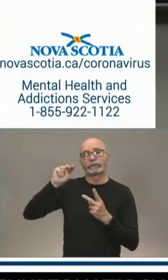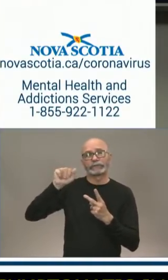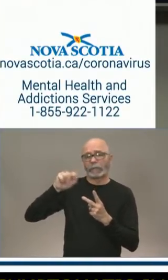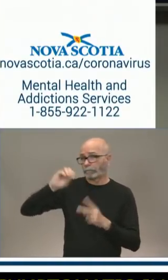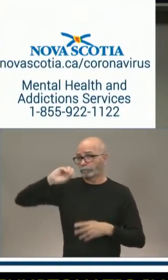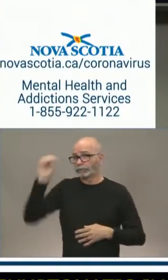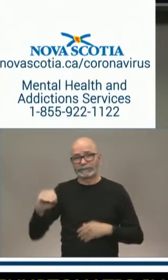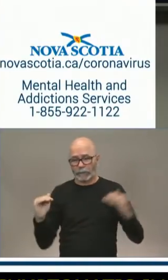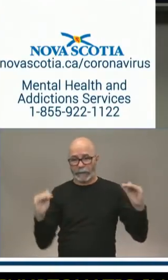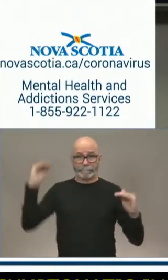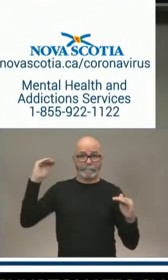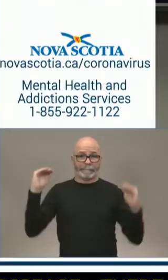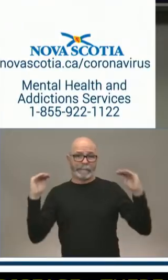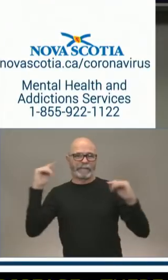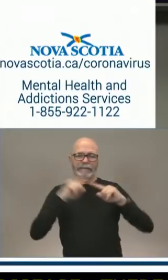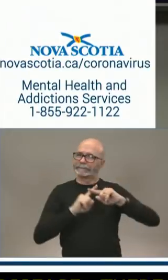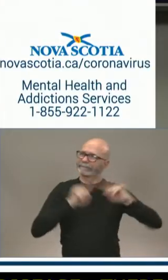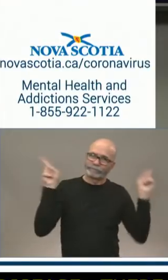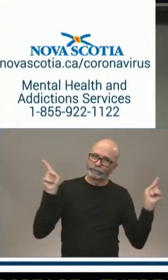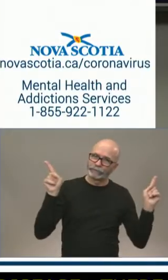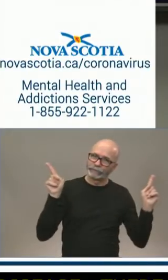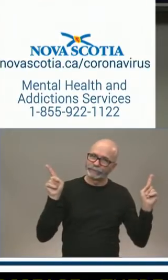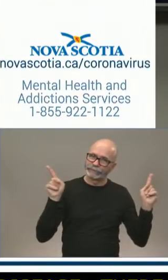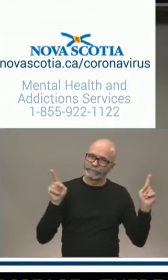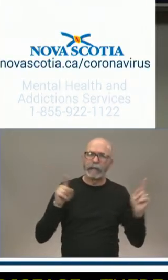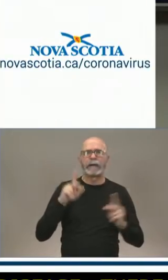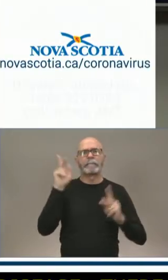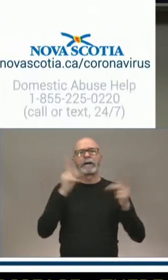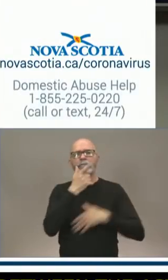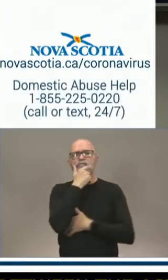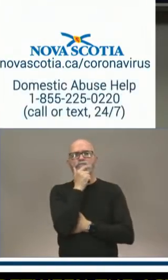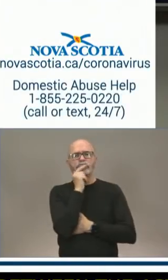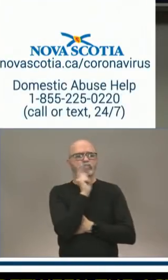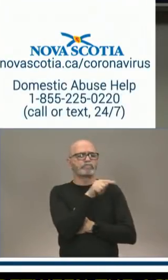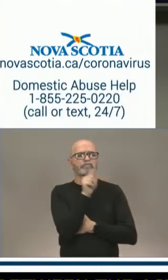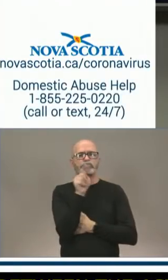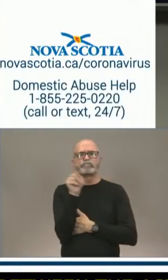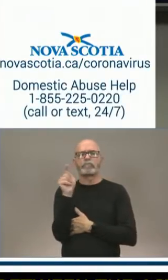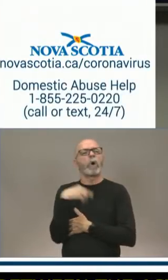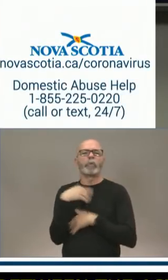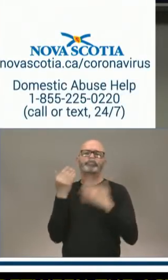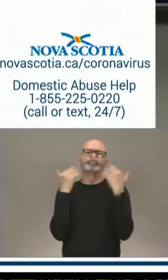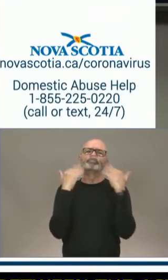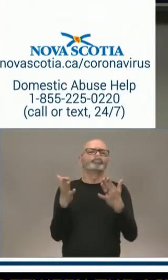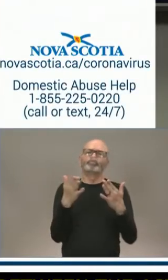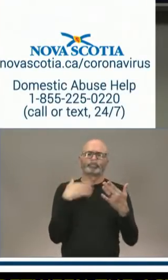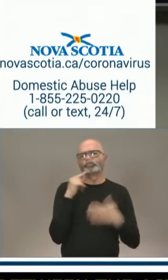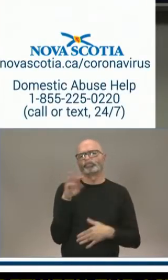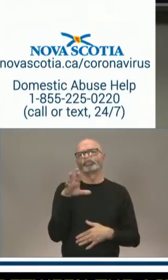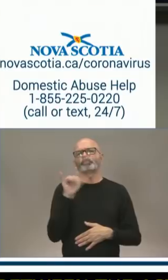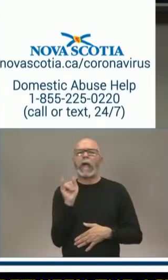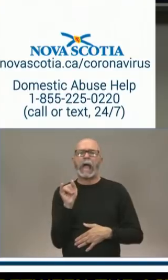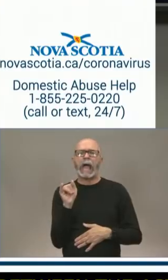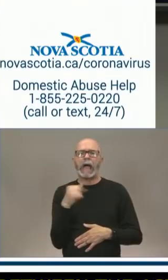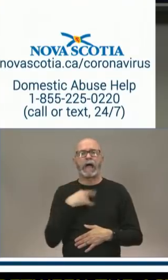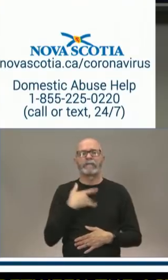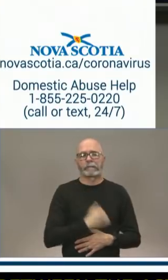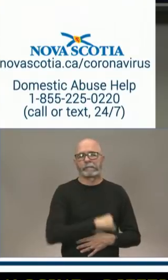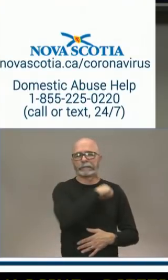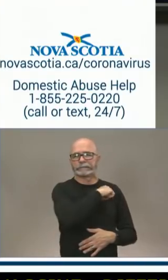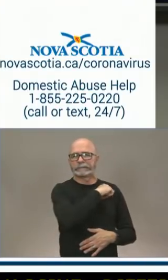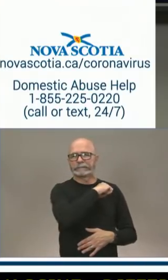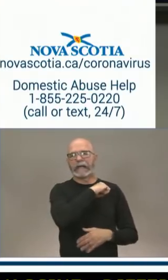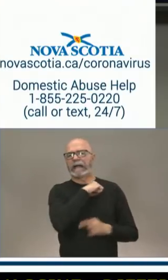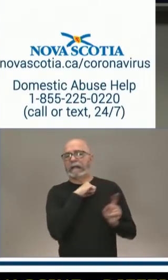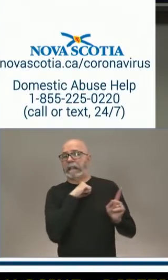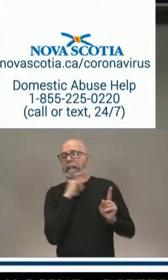is enough that people should be able to make their own choice. If they feel that they're at risk and they're comfortable with the AstraZeneca vaccine and